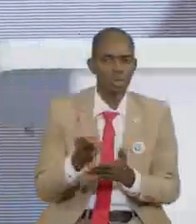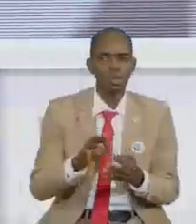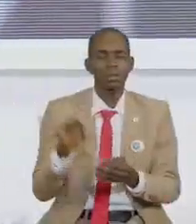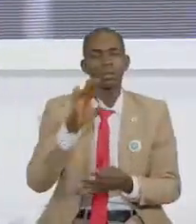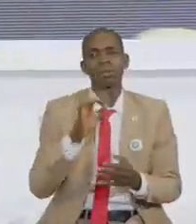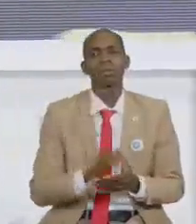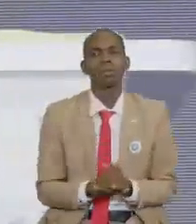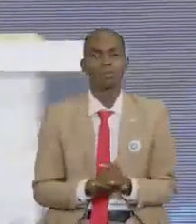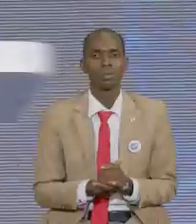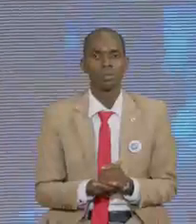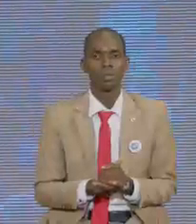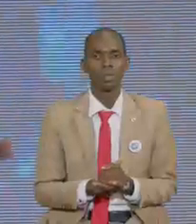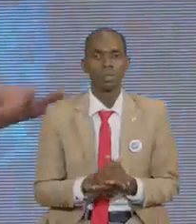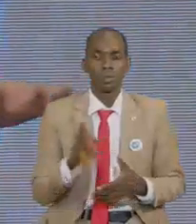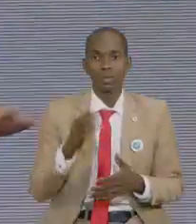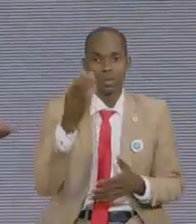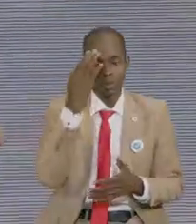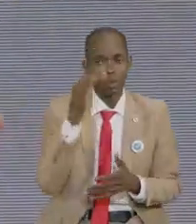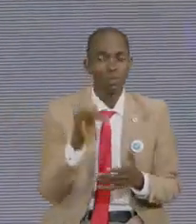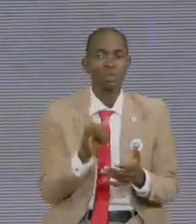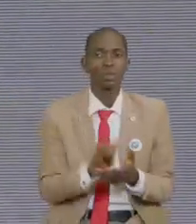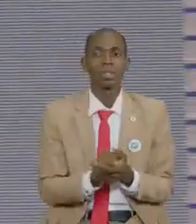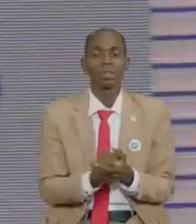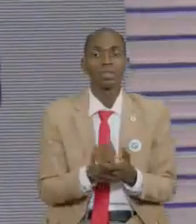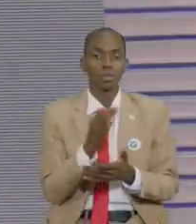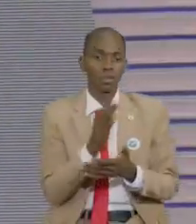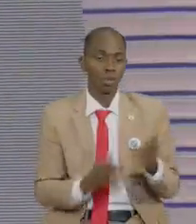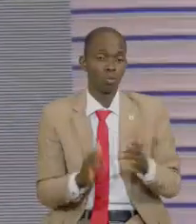you know some Christians, you have known some Christians before.